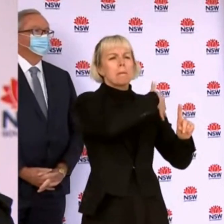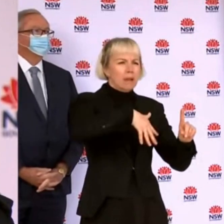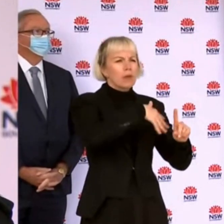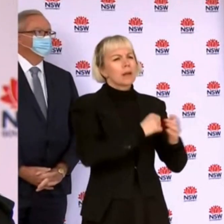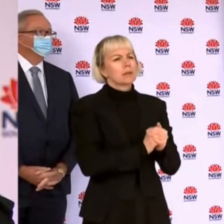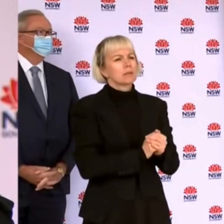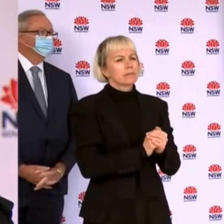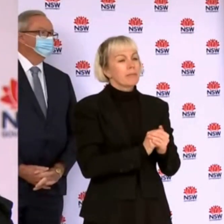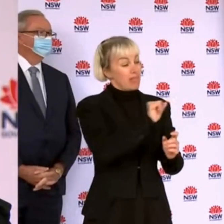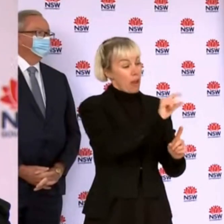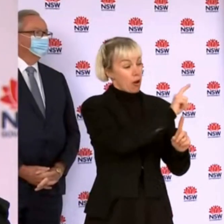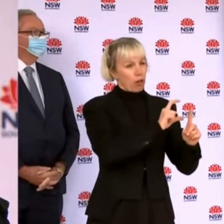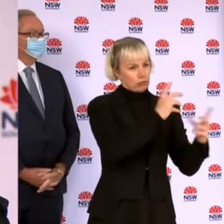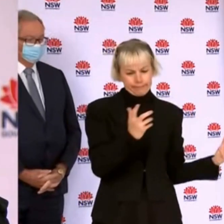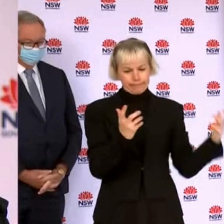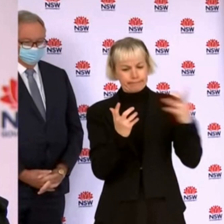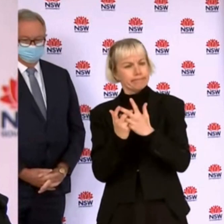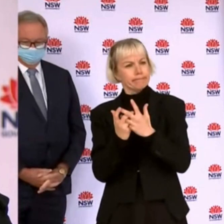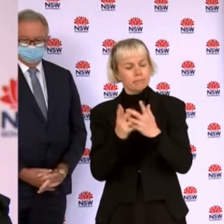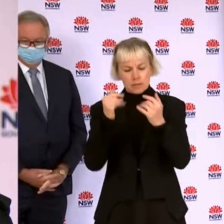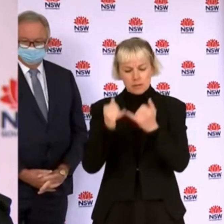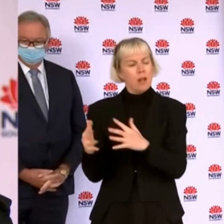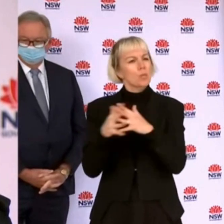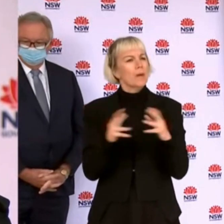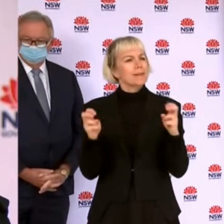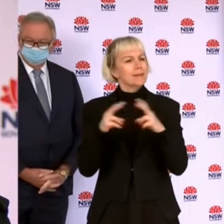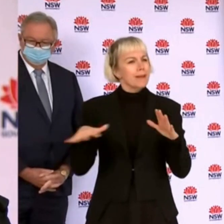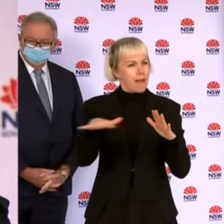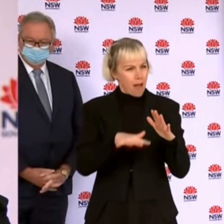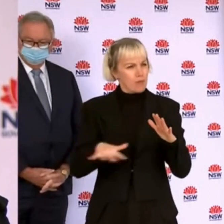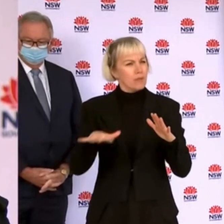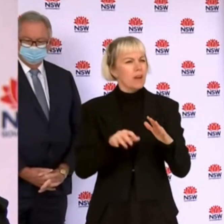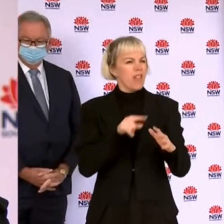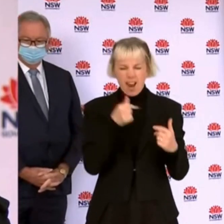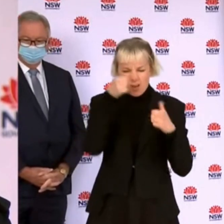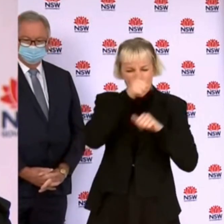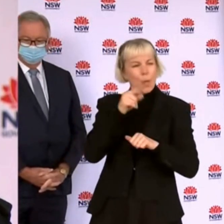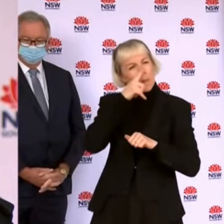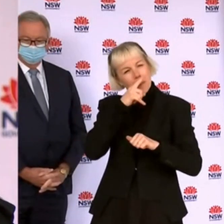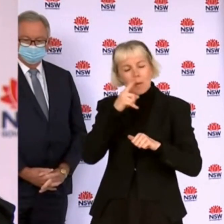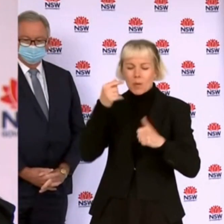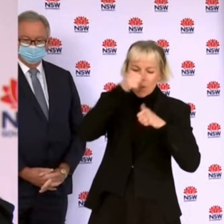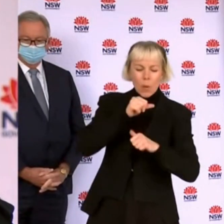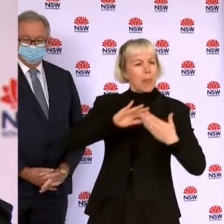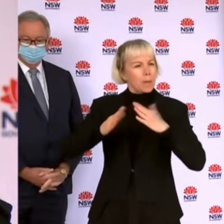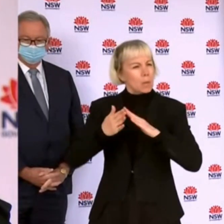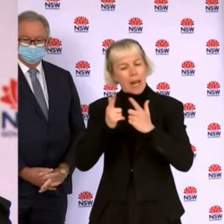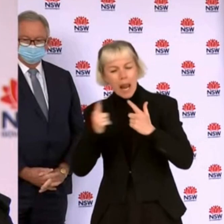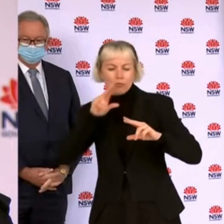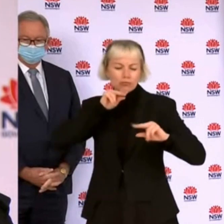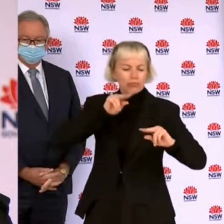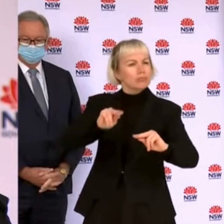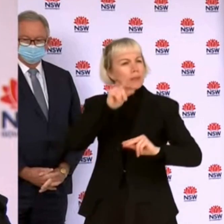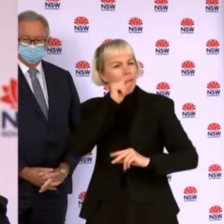backgrounds that can work with those teams in those areas so we can deliver a very clear message. And that message is we simply